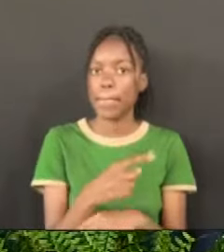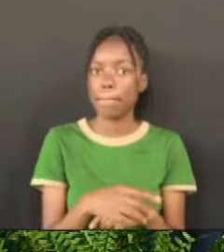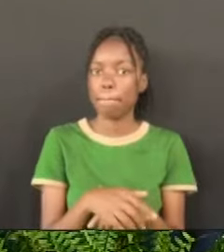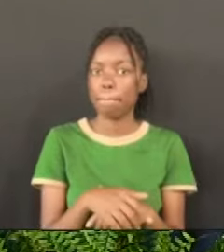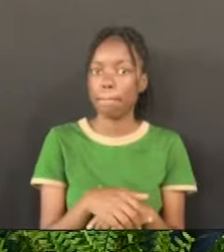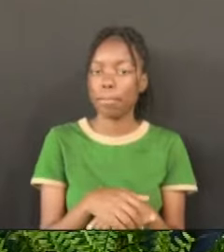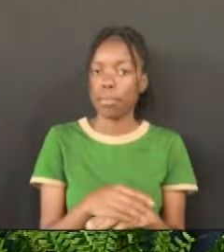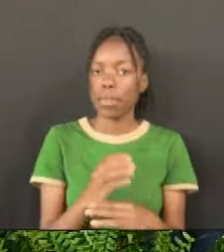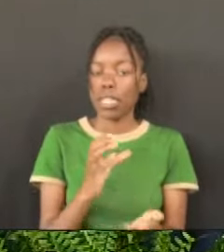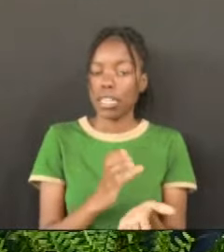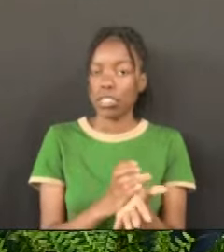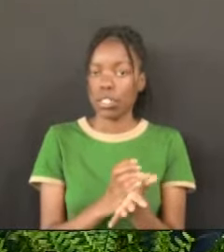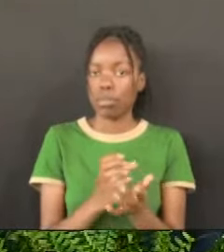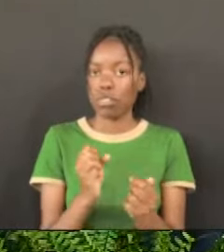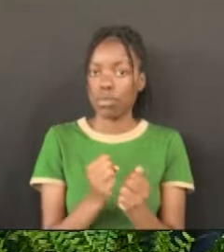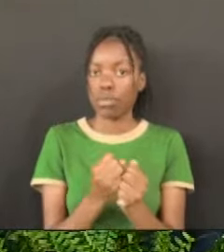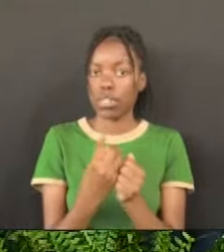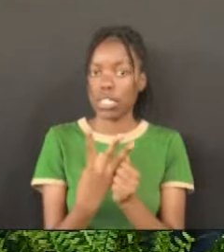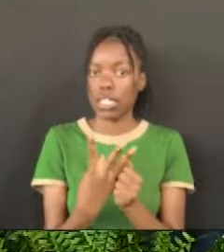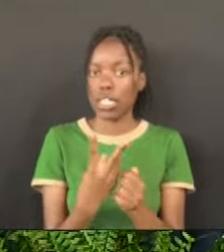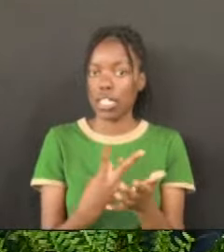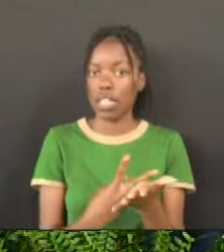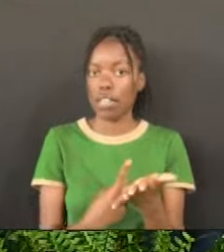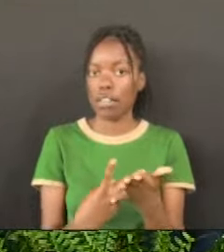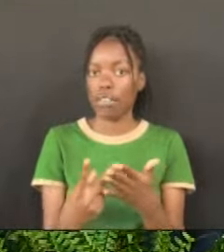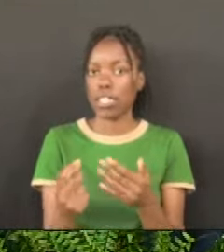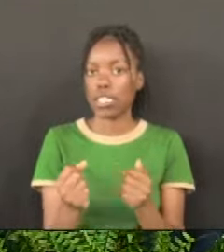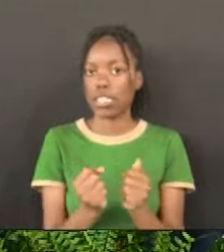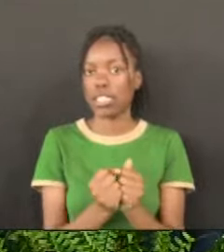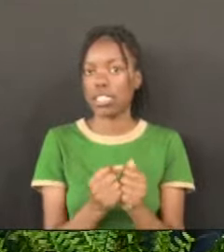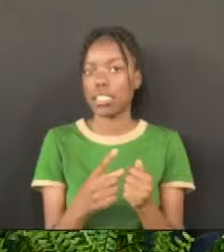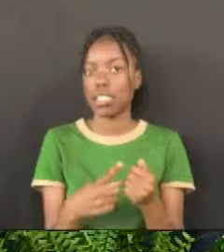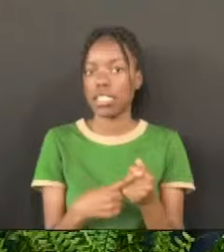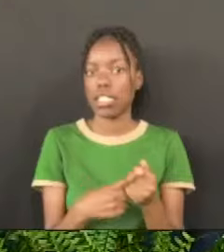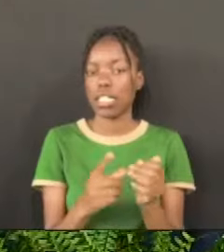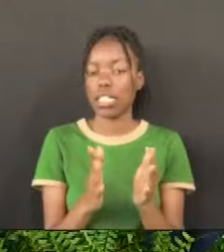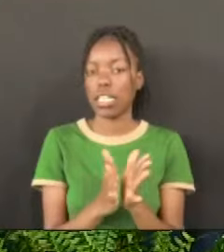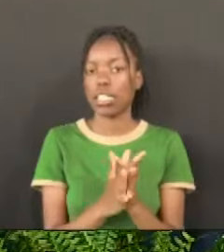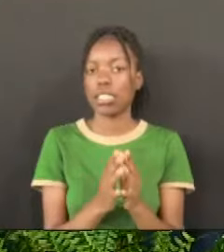Chapter 14, verse 16 and 17.